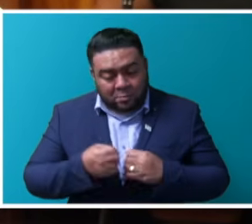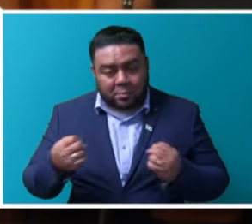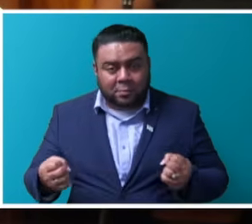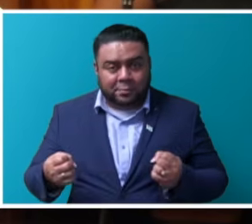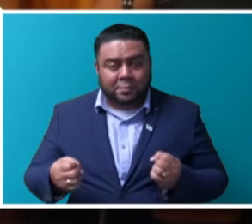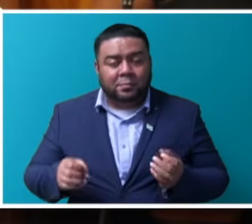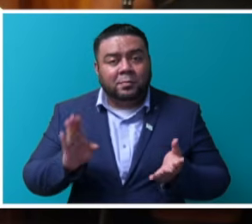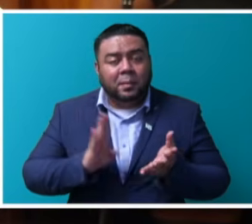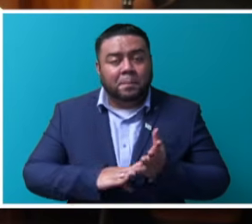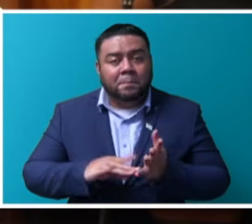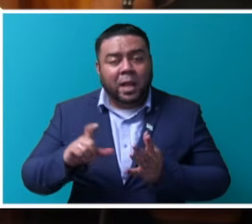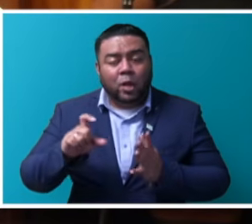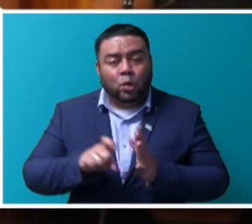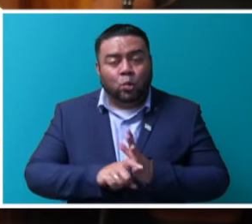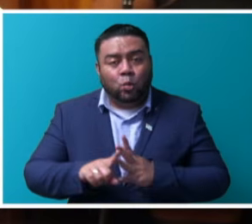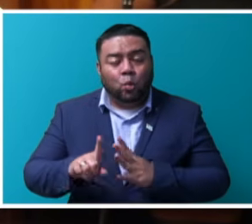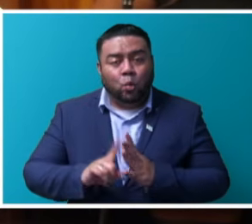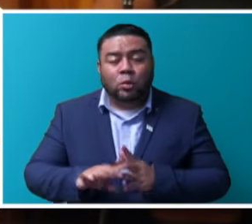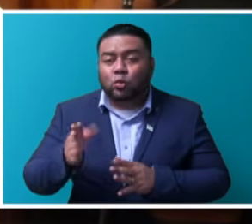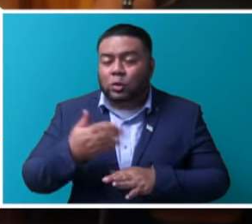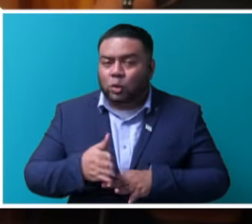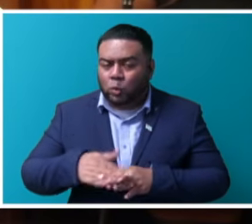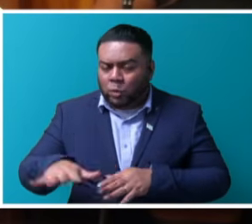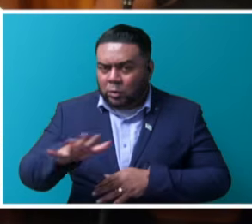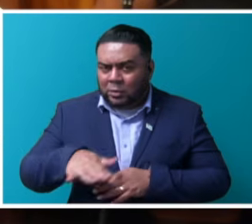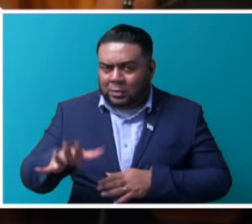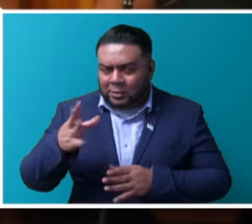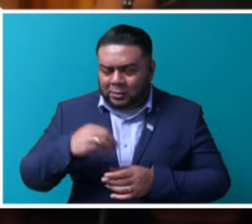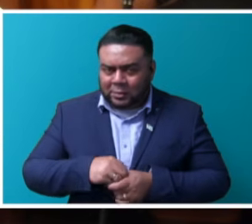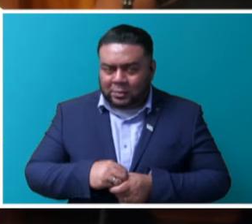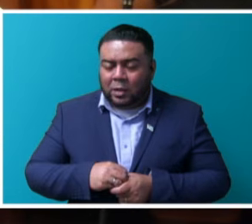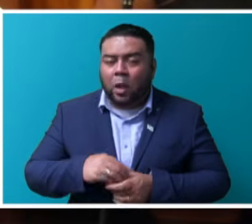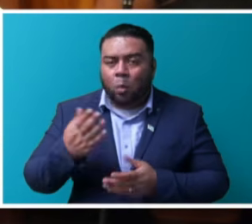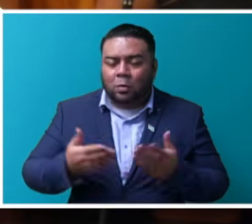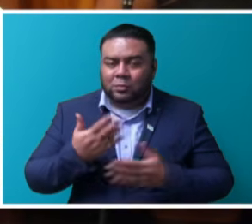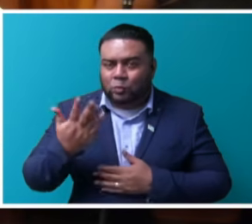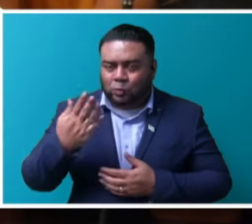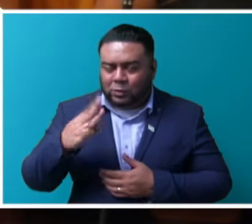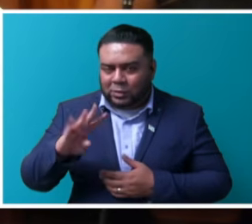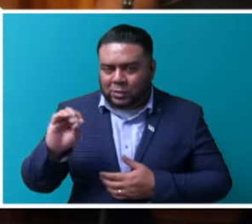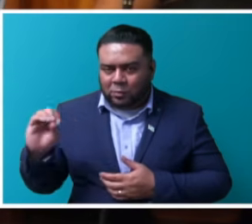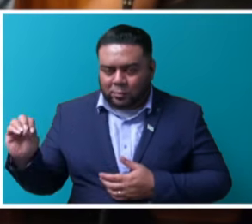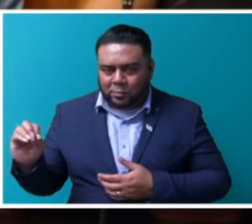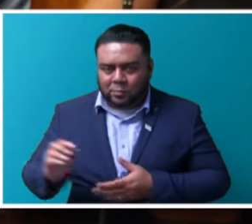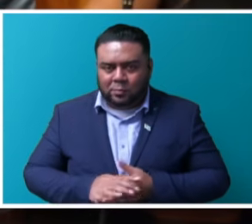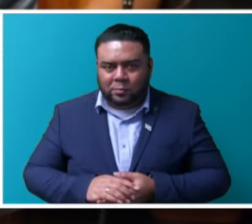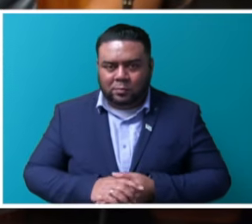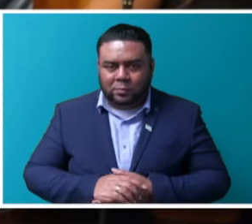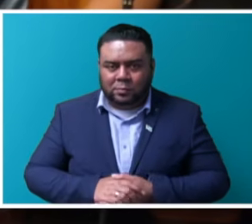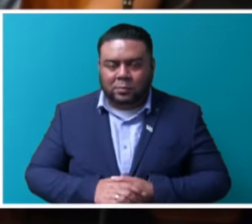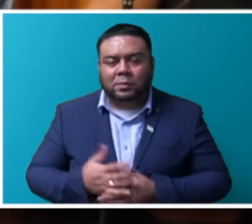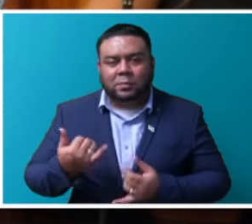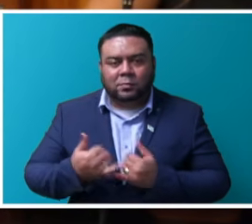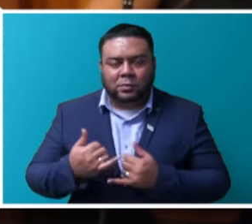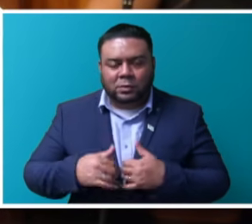micro qualification grant scheme to new areas and increasing our total number of awards to 3,000. This initiative has been very successful